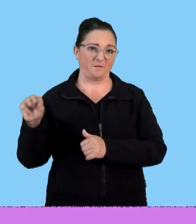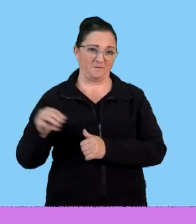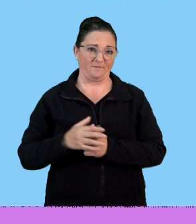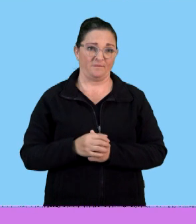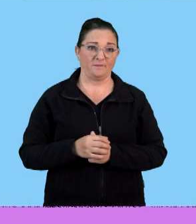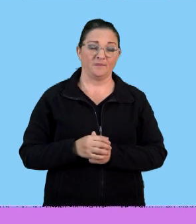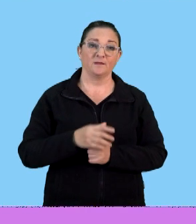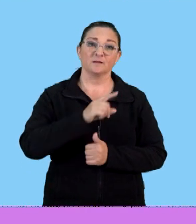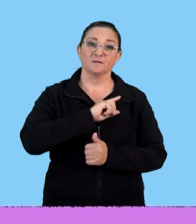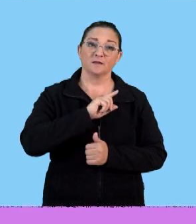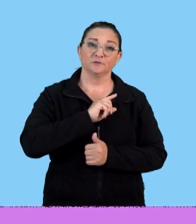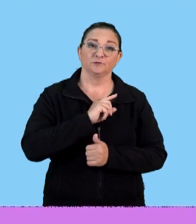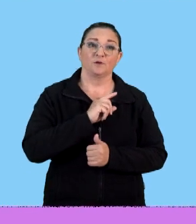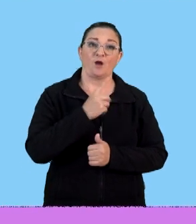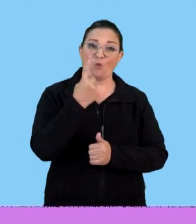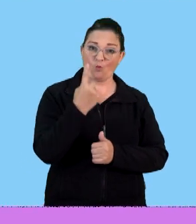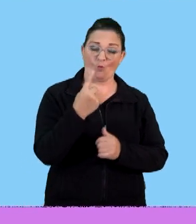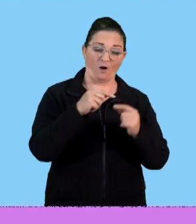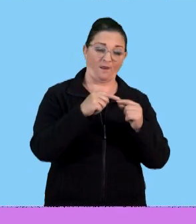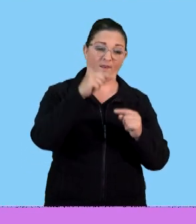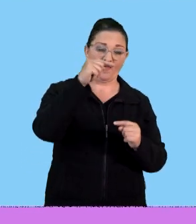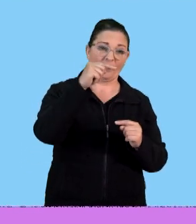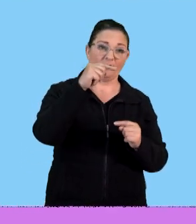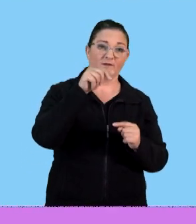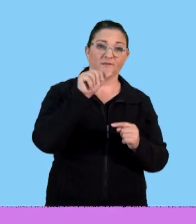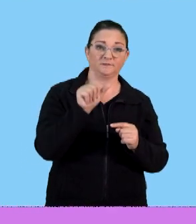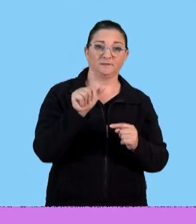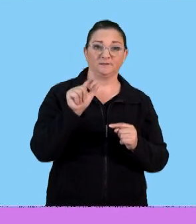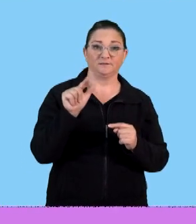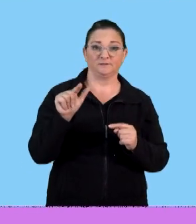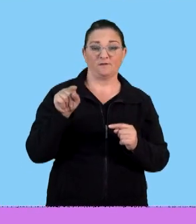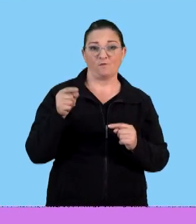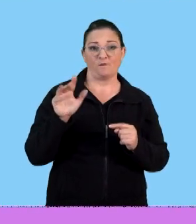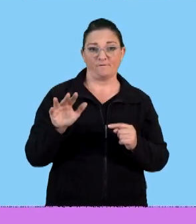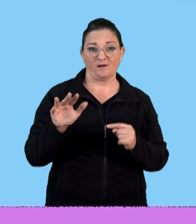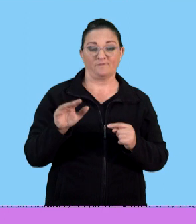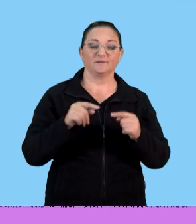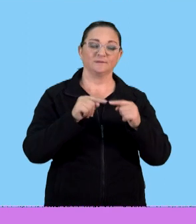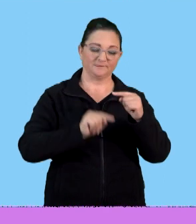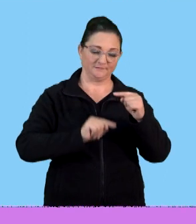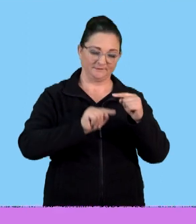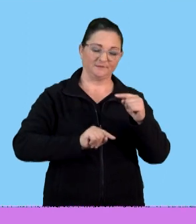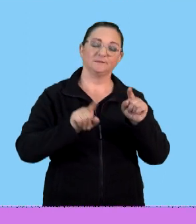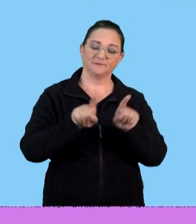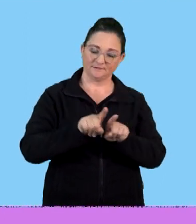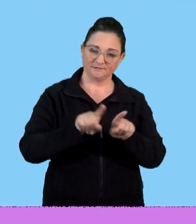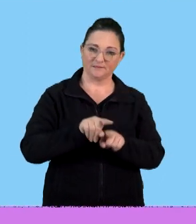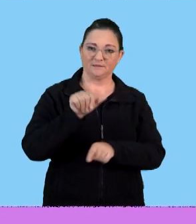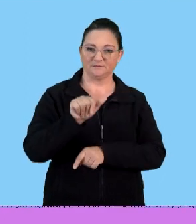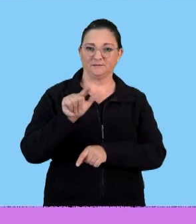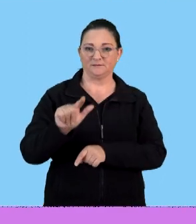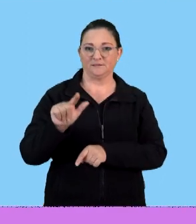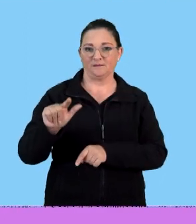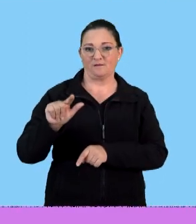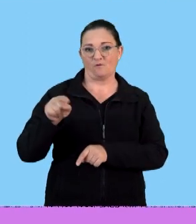677.5 millimeters. So that means that the length here is 677.5, and this length here is